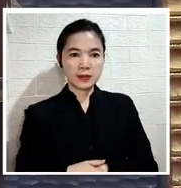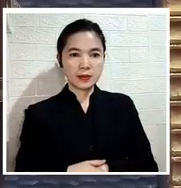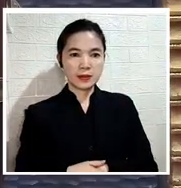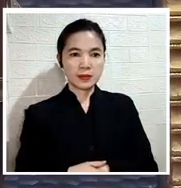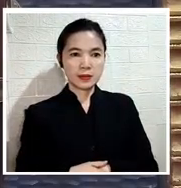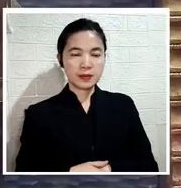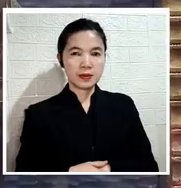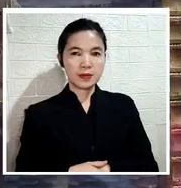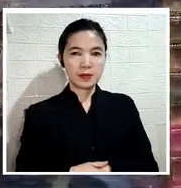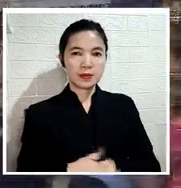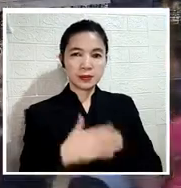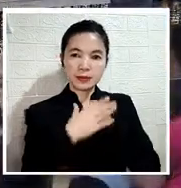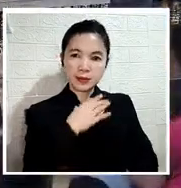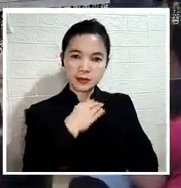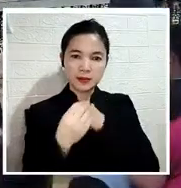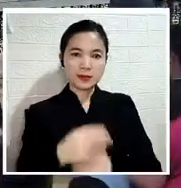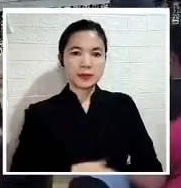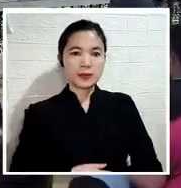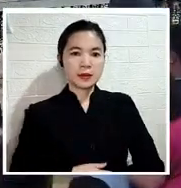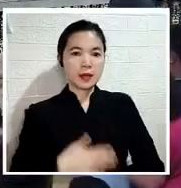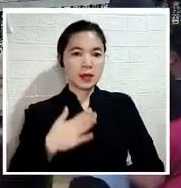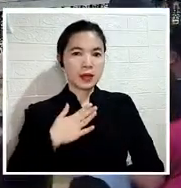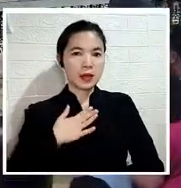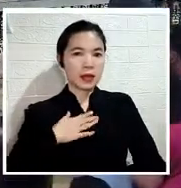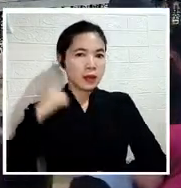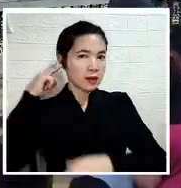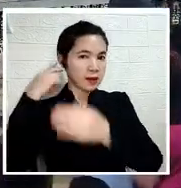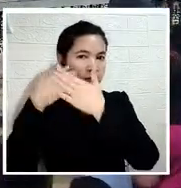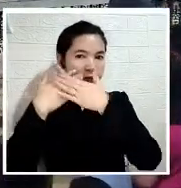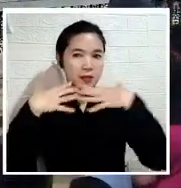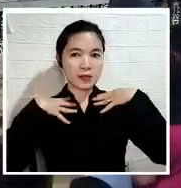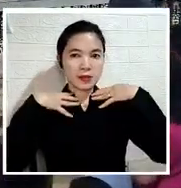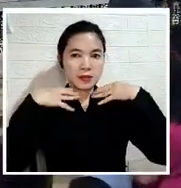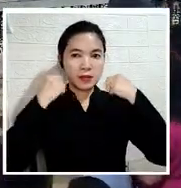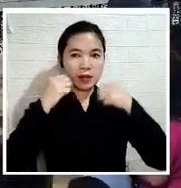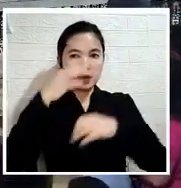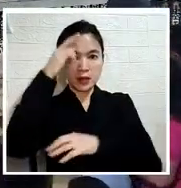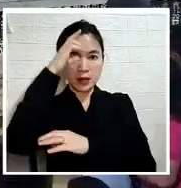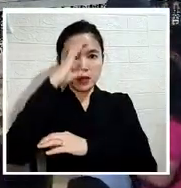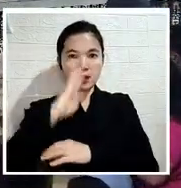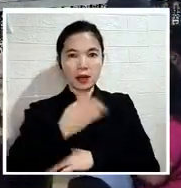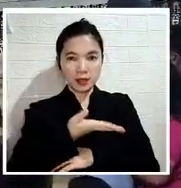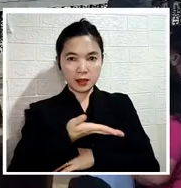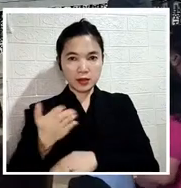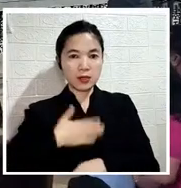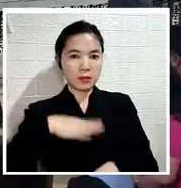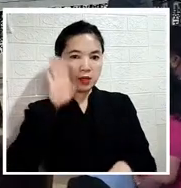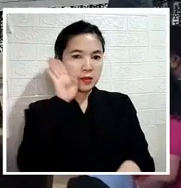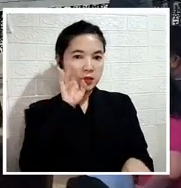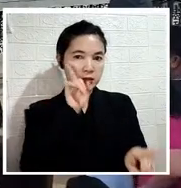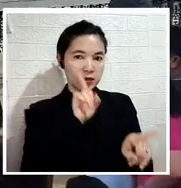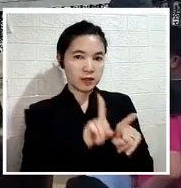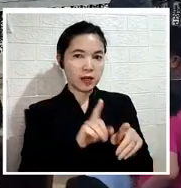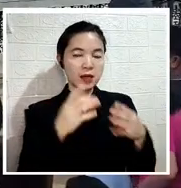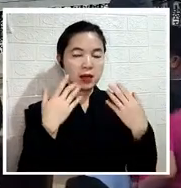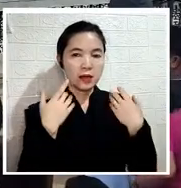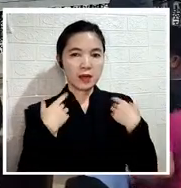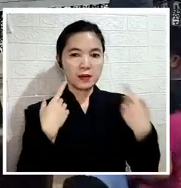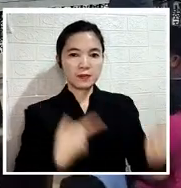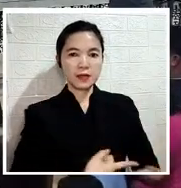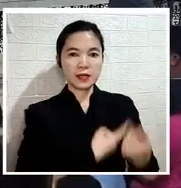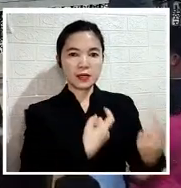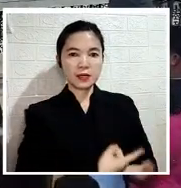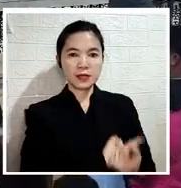All together, I confess, Almighty God, and to you, my brothers and sisters, that I have